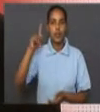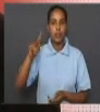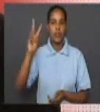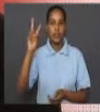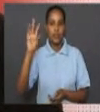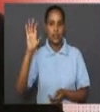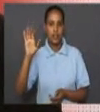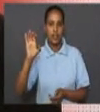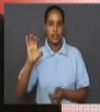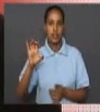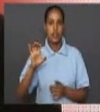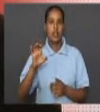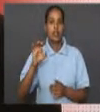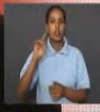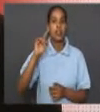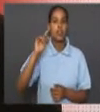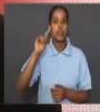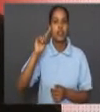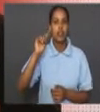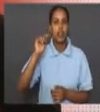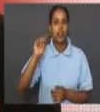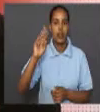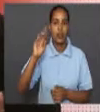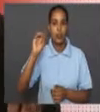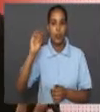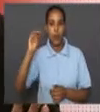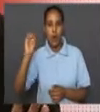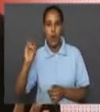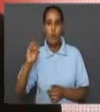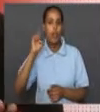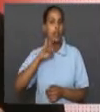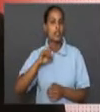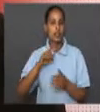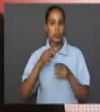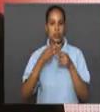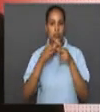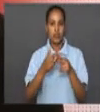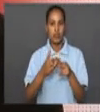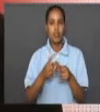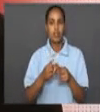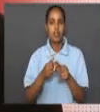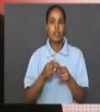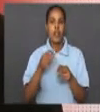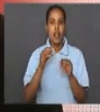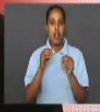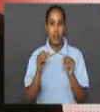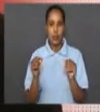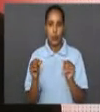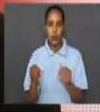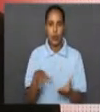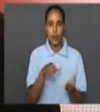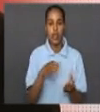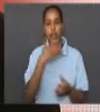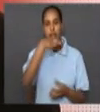PVC is a thermoplastic polymer, which means that it turns to a liquid